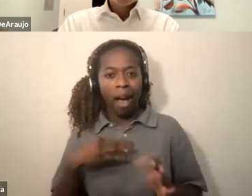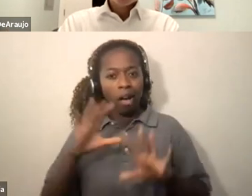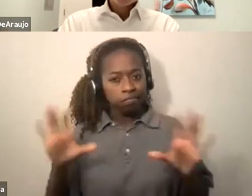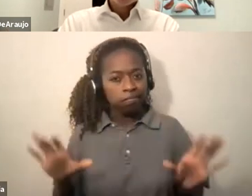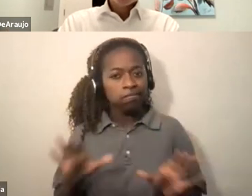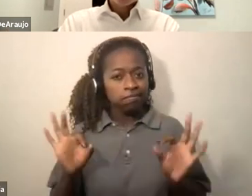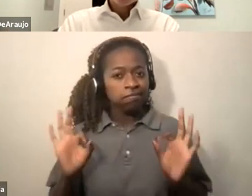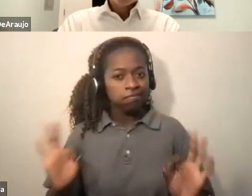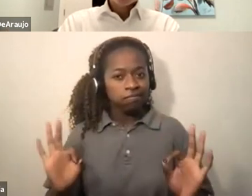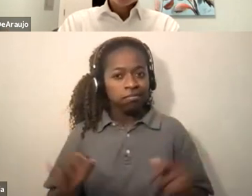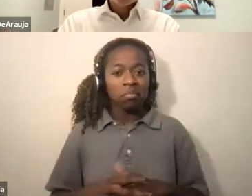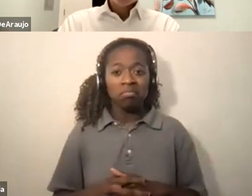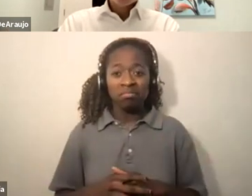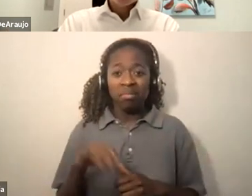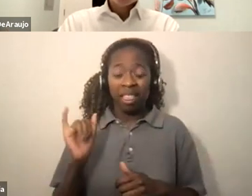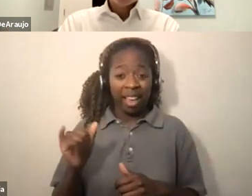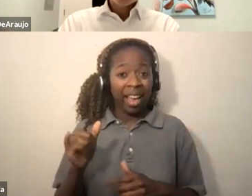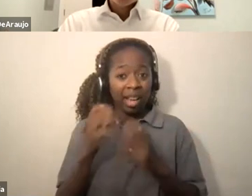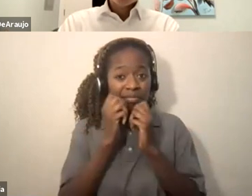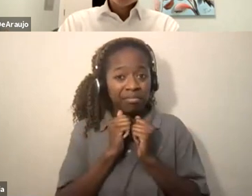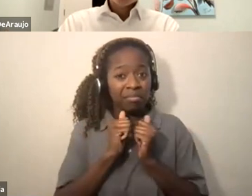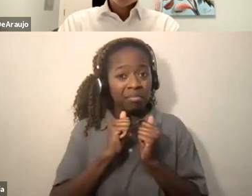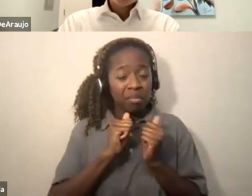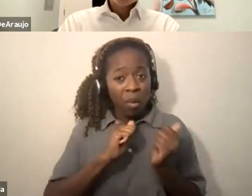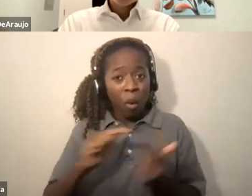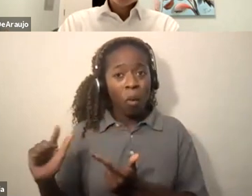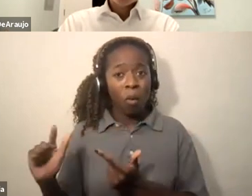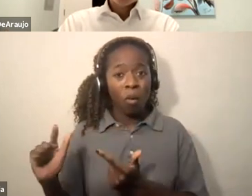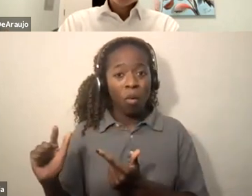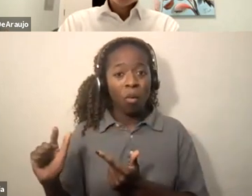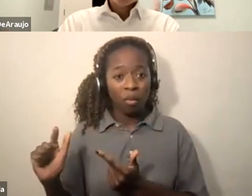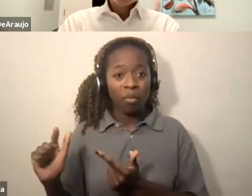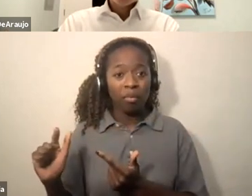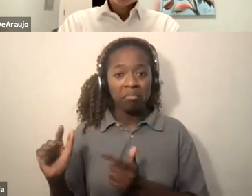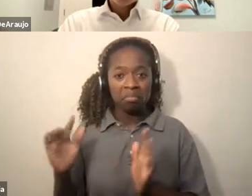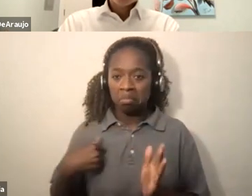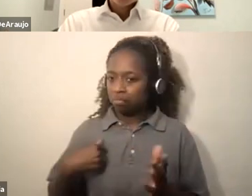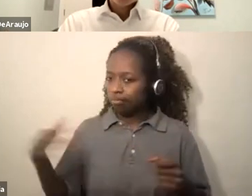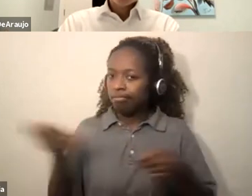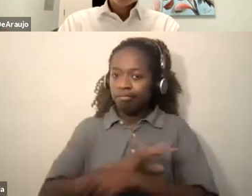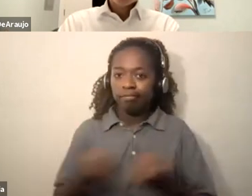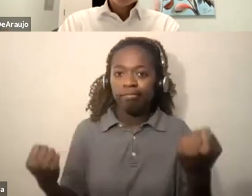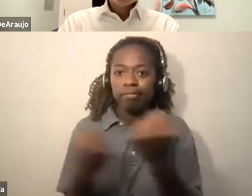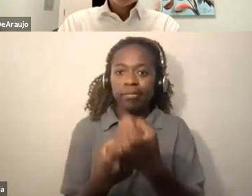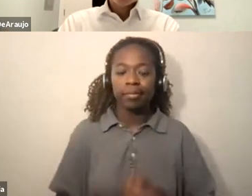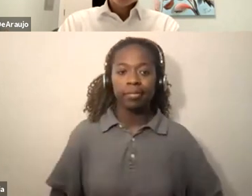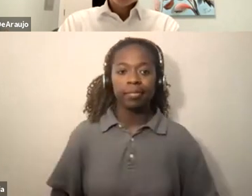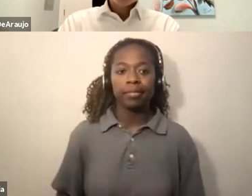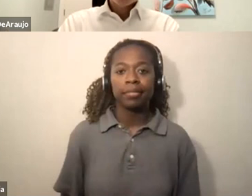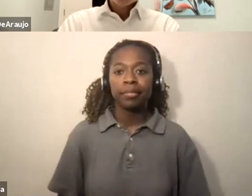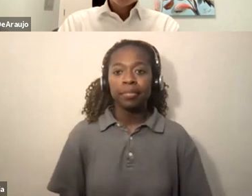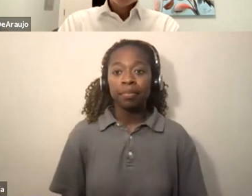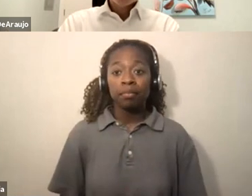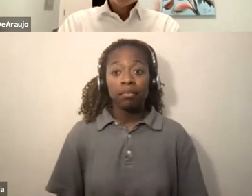this is the best thing for all of us this is what the science says and so fully supportive thank you